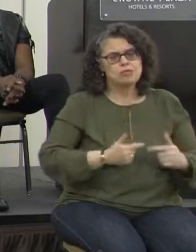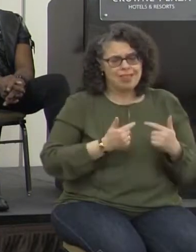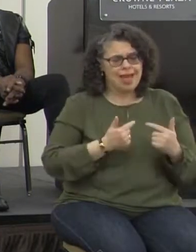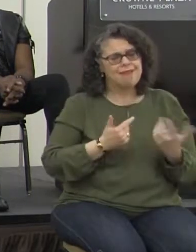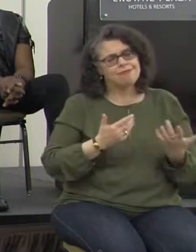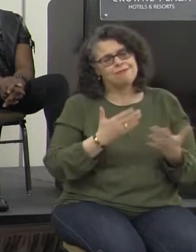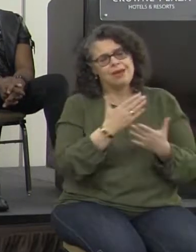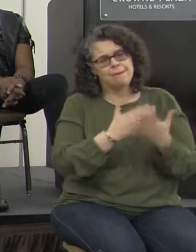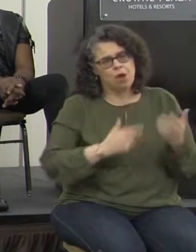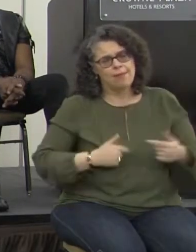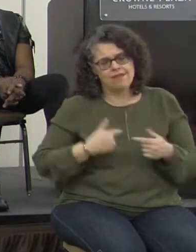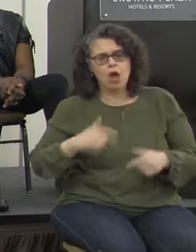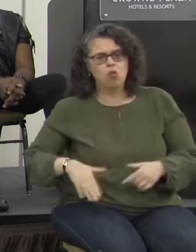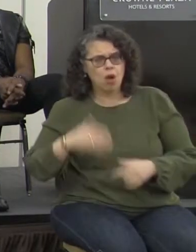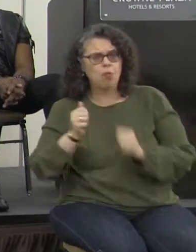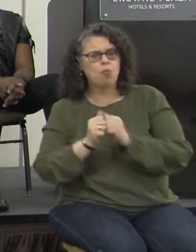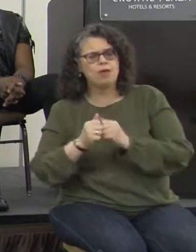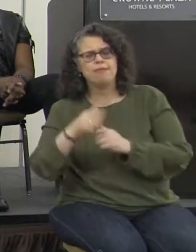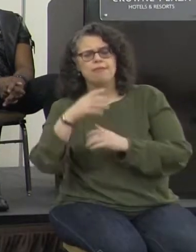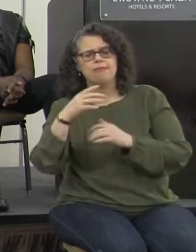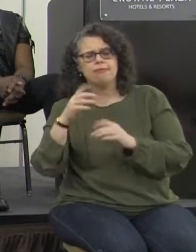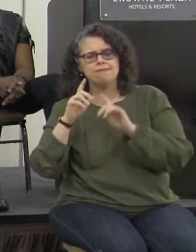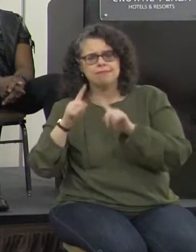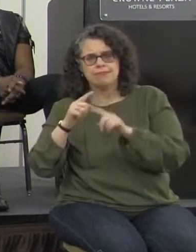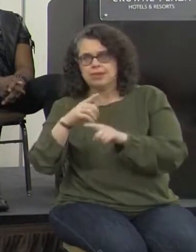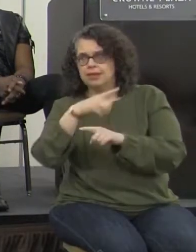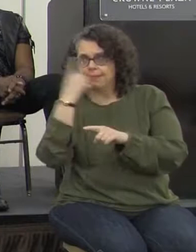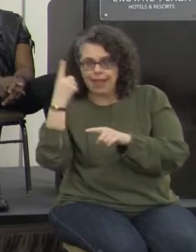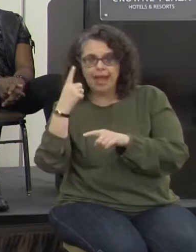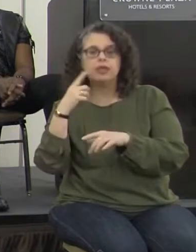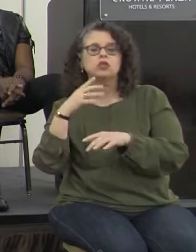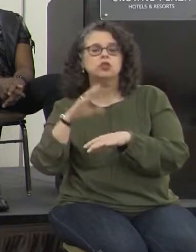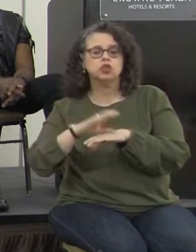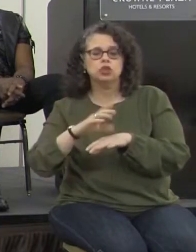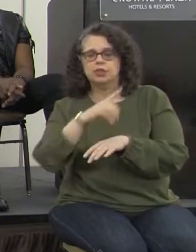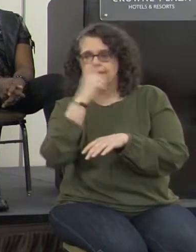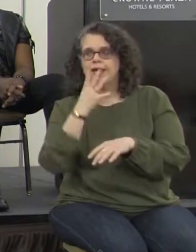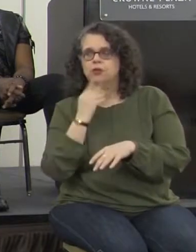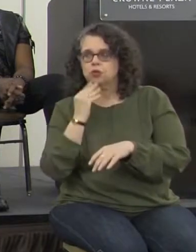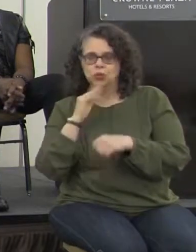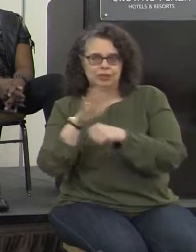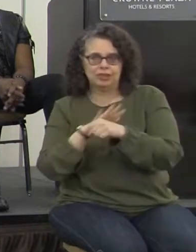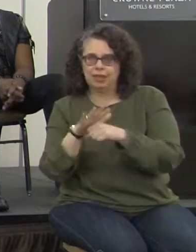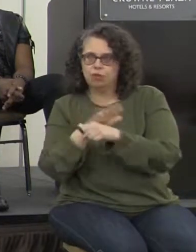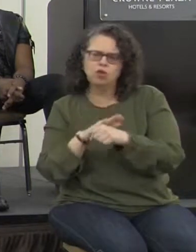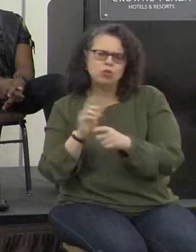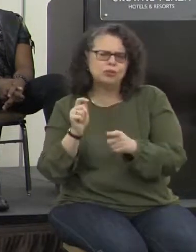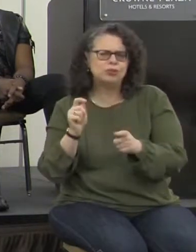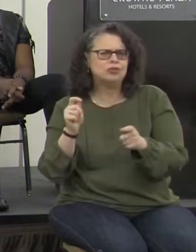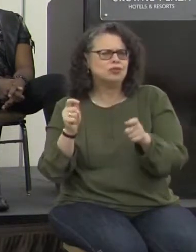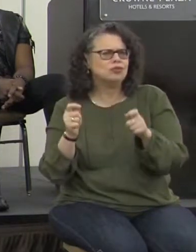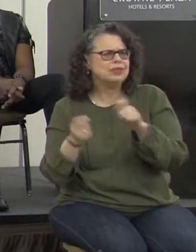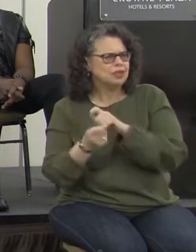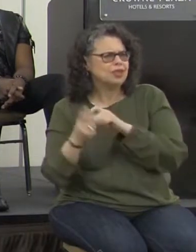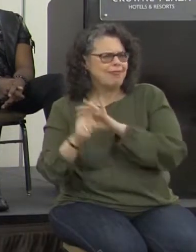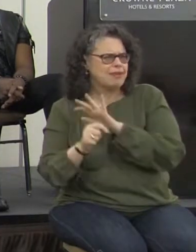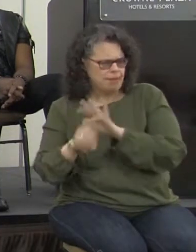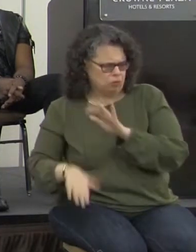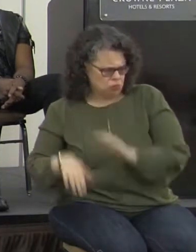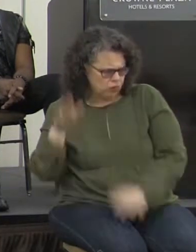did grow up in a black church and in a black and Jewish neighborhood, which again was transitioning.